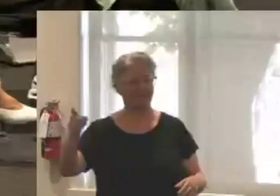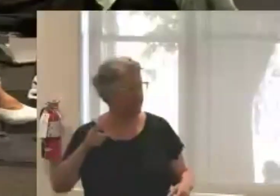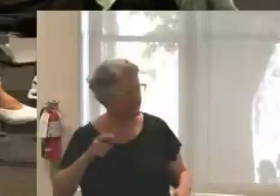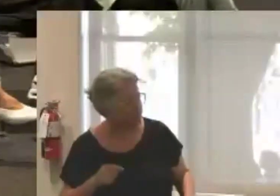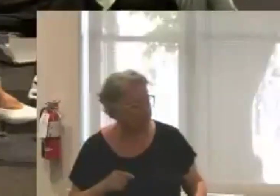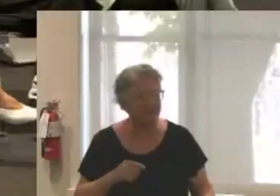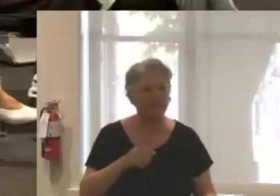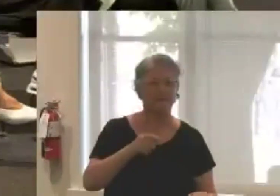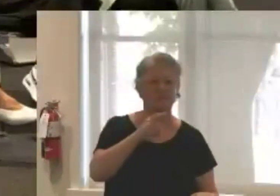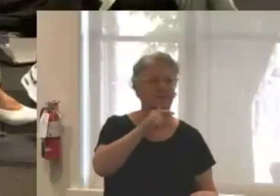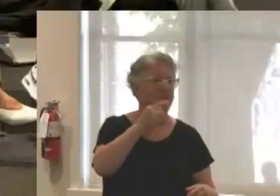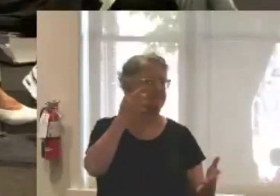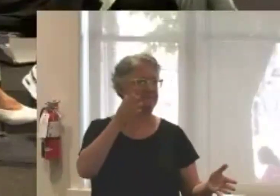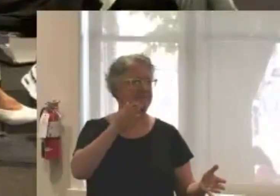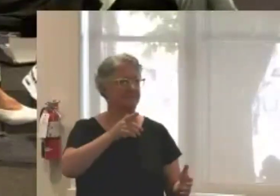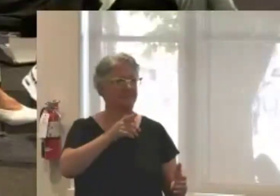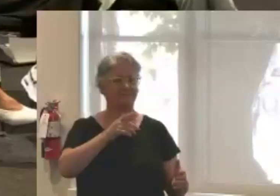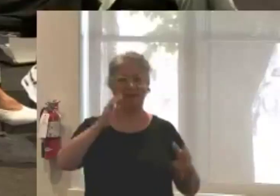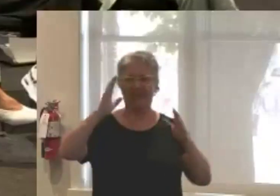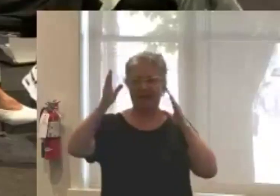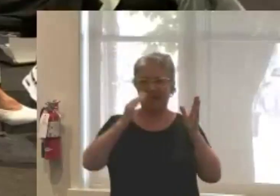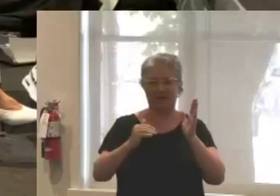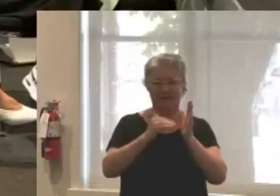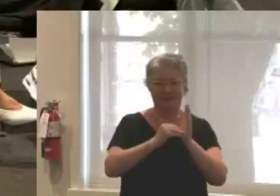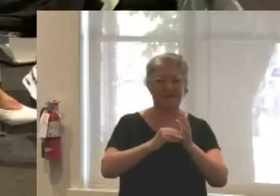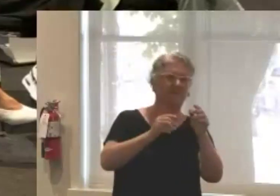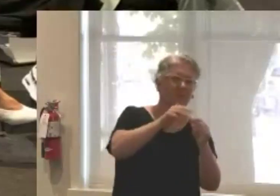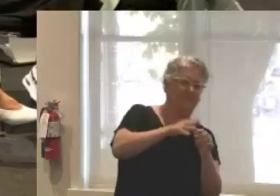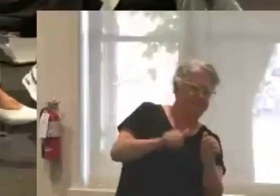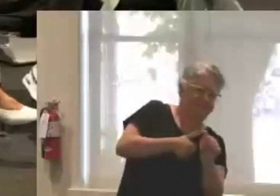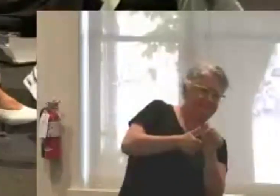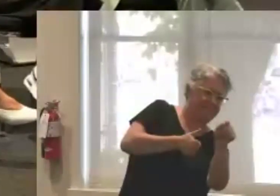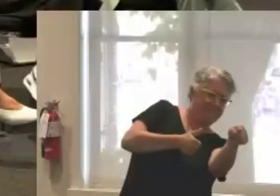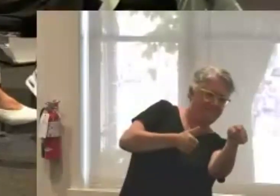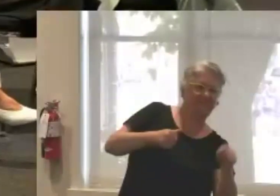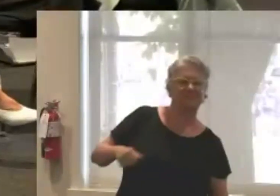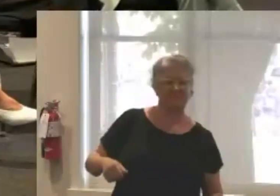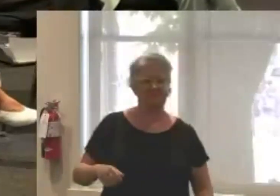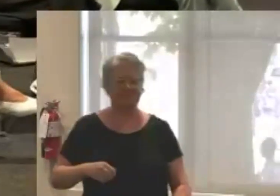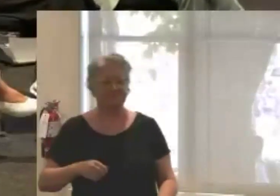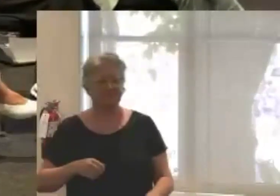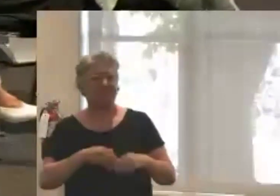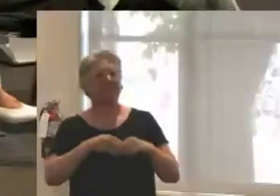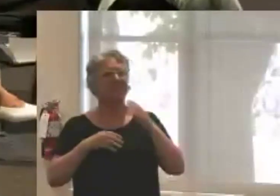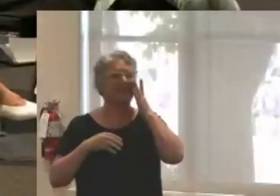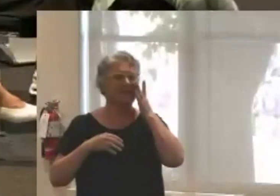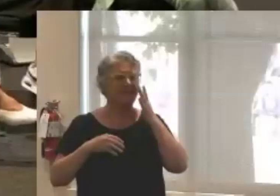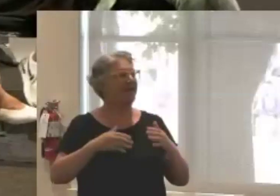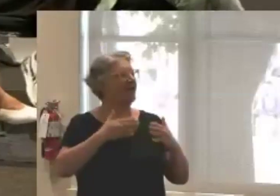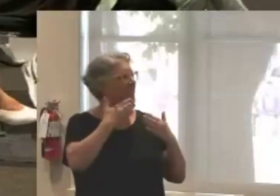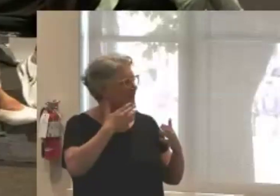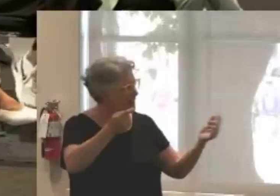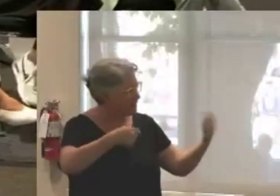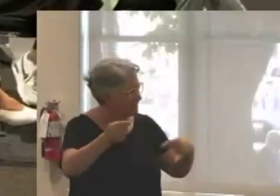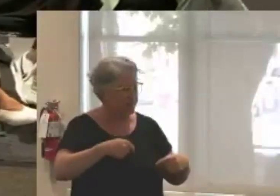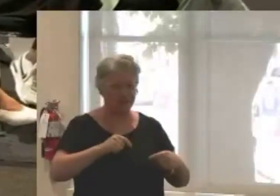firstly, thank you all for coming to speak with us. I think we all agree that was very insightful. Thank you for speaking